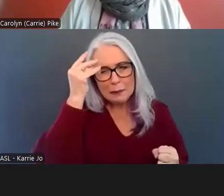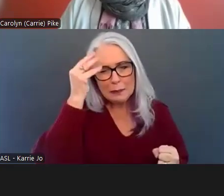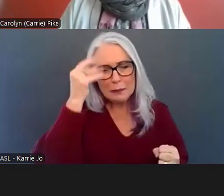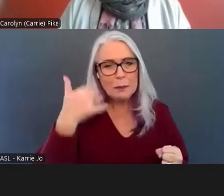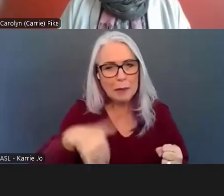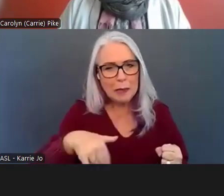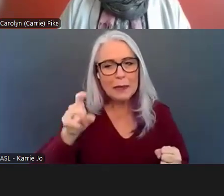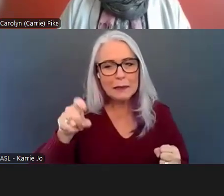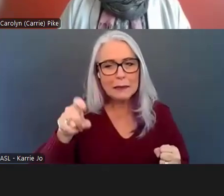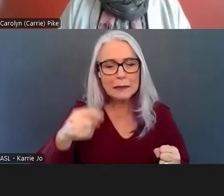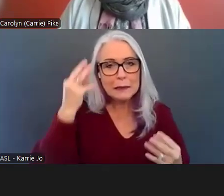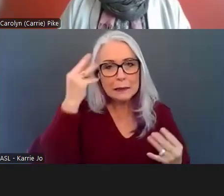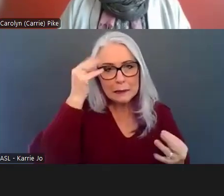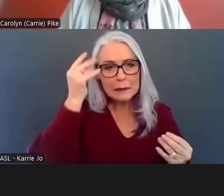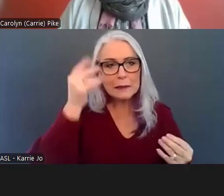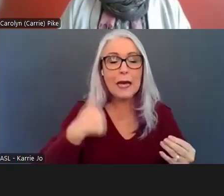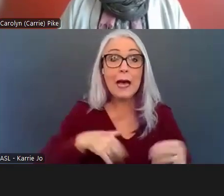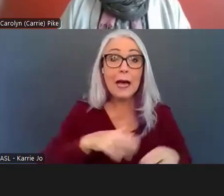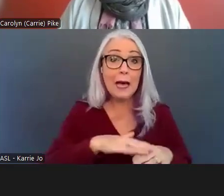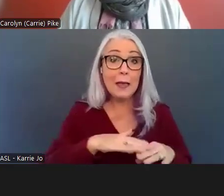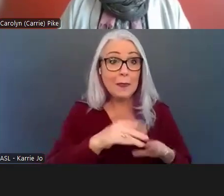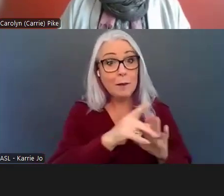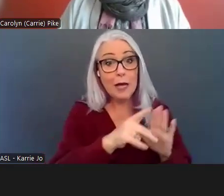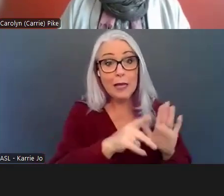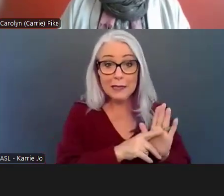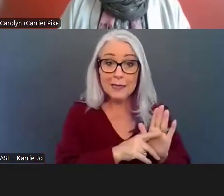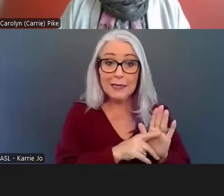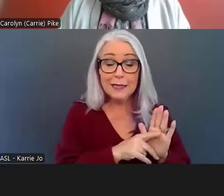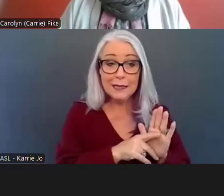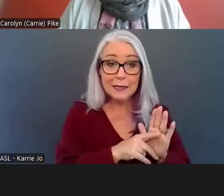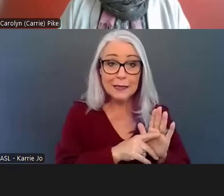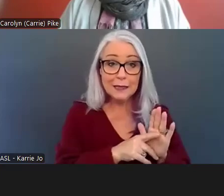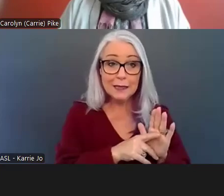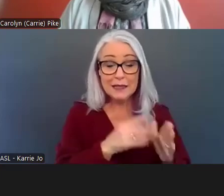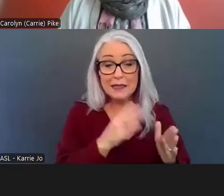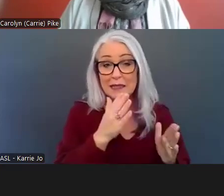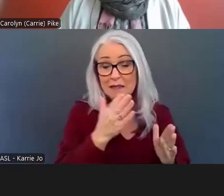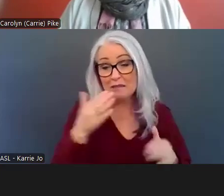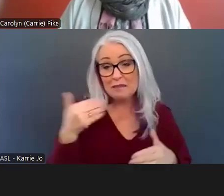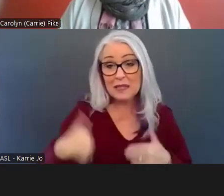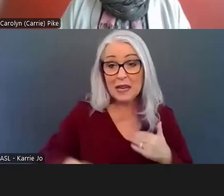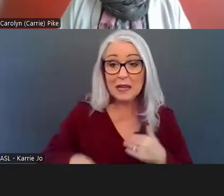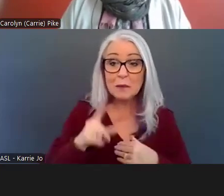of on the policy edge, I'd say.